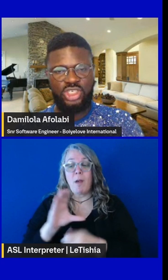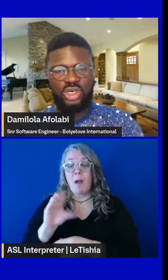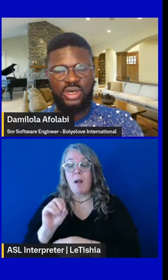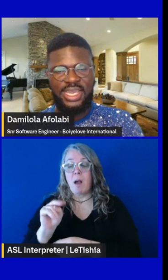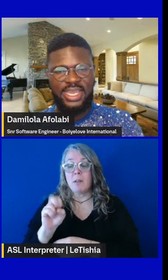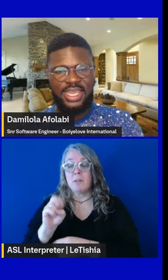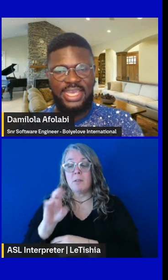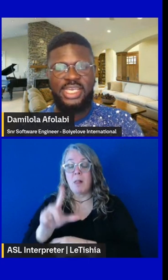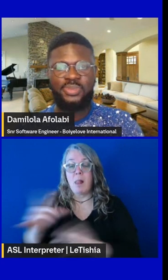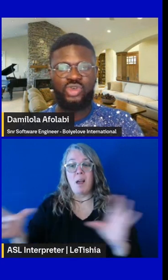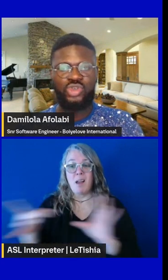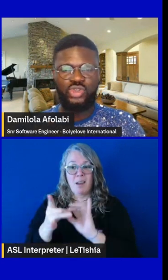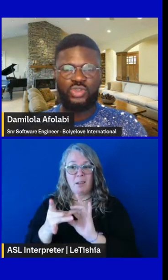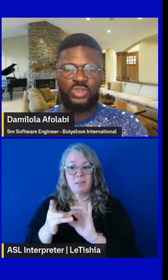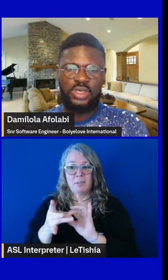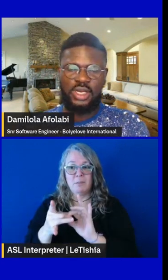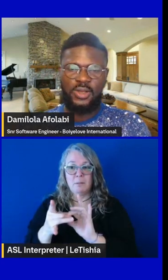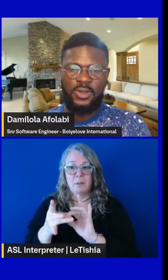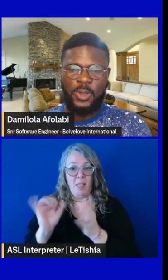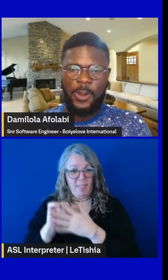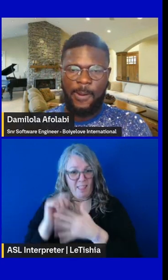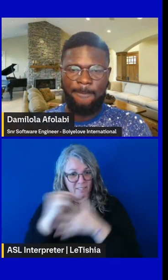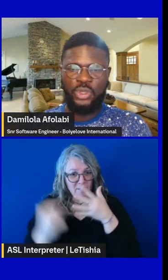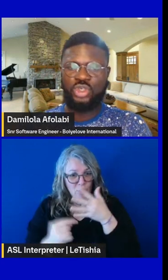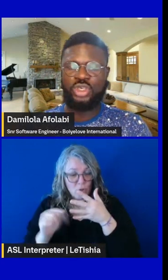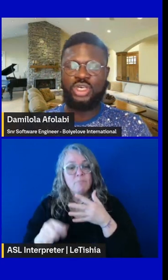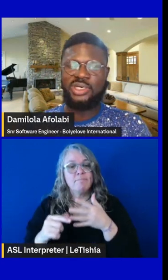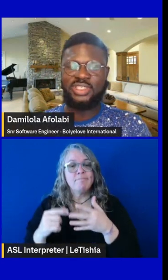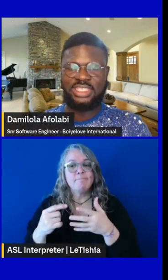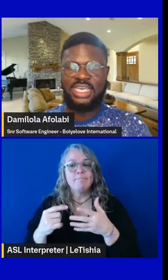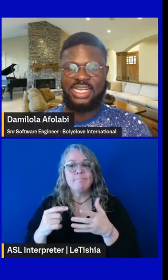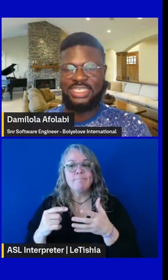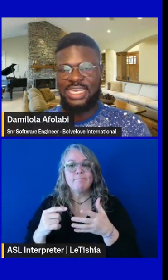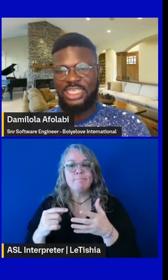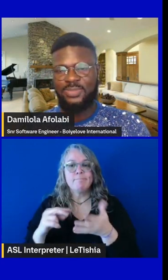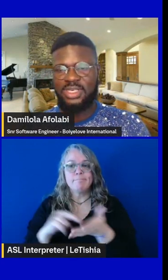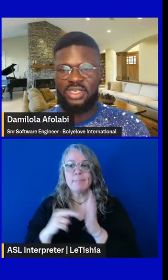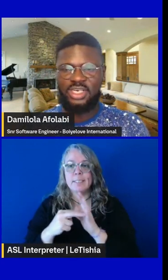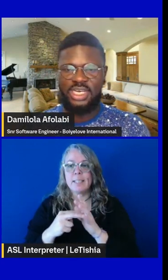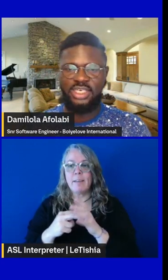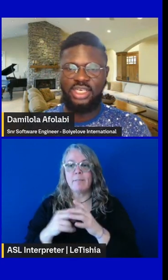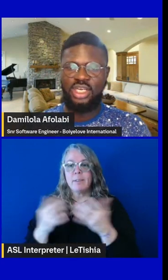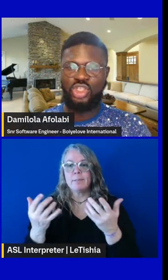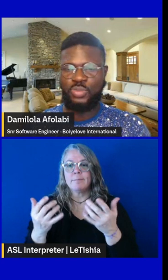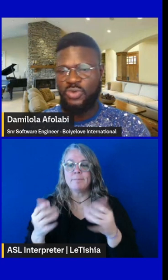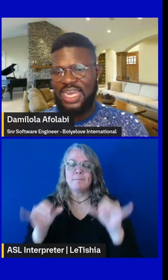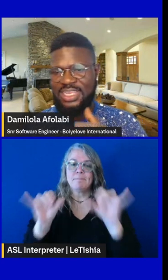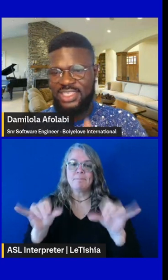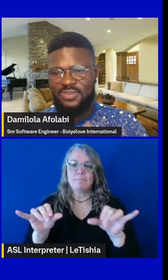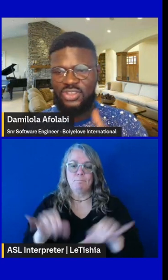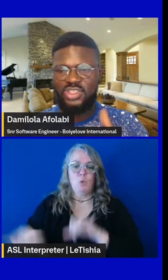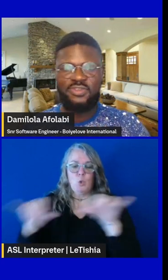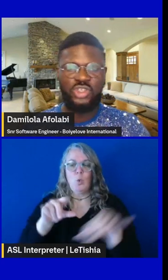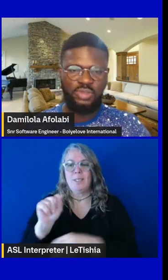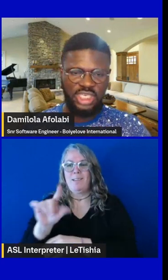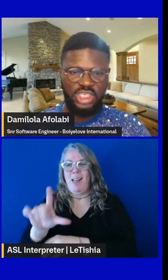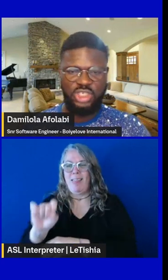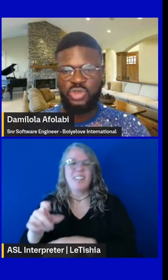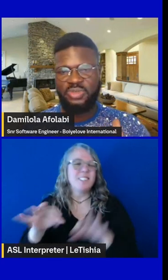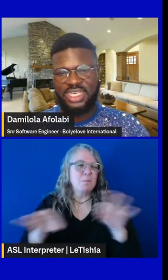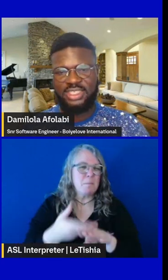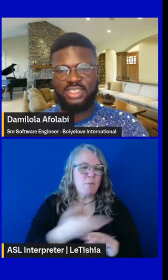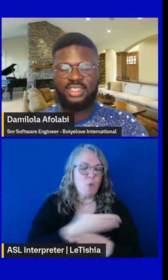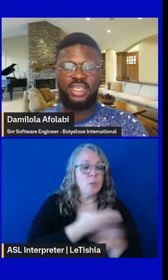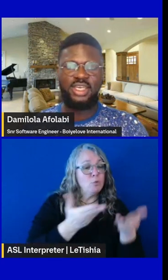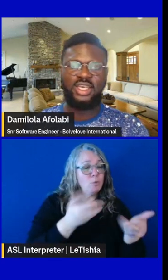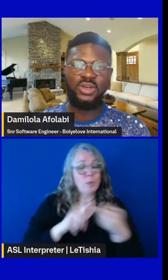this feature enables mutual TLS, like I explained earlier, to provide service-to-service communication